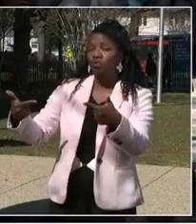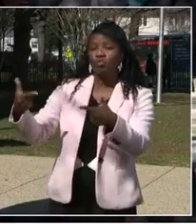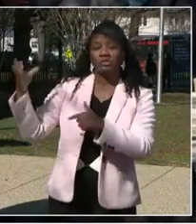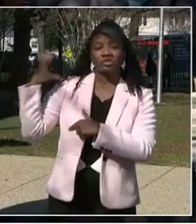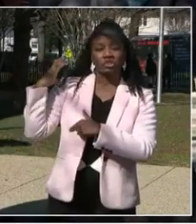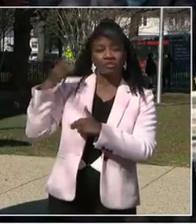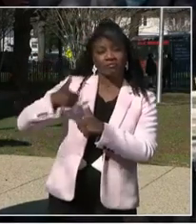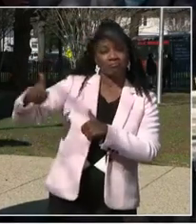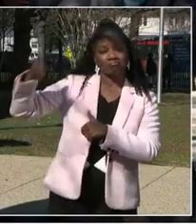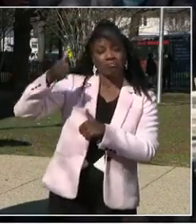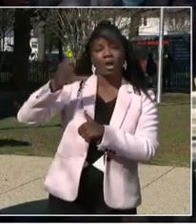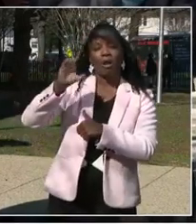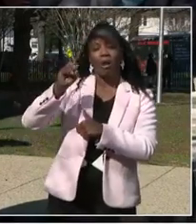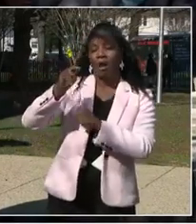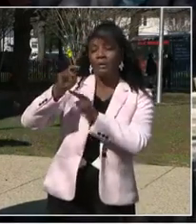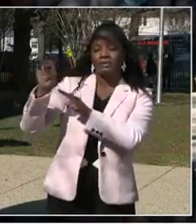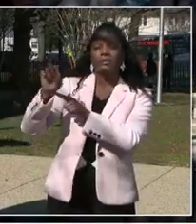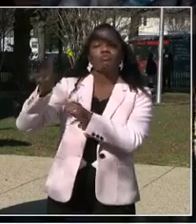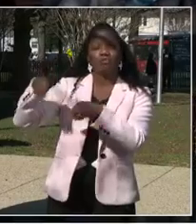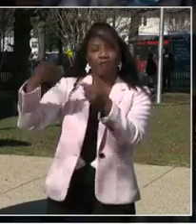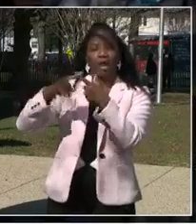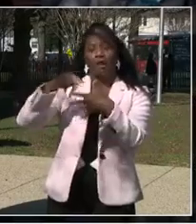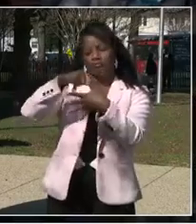to provide the details.